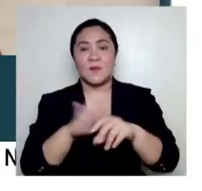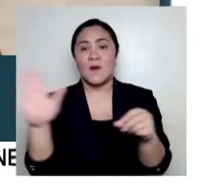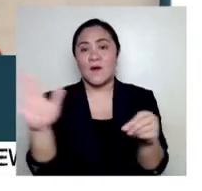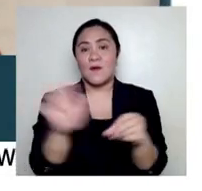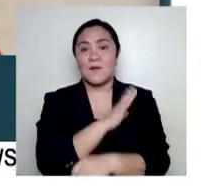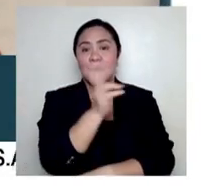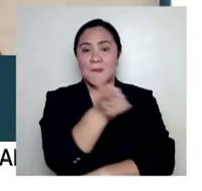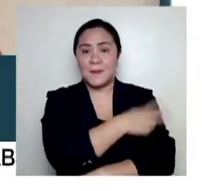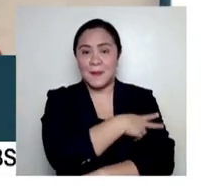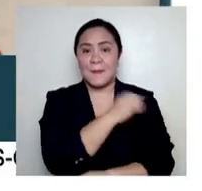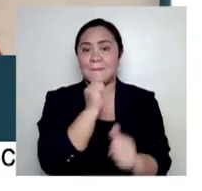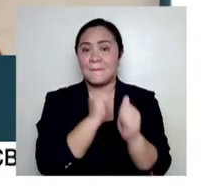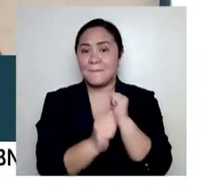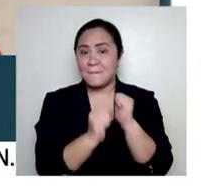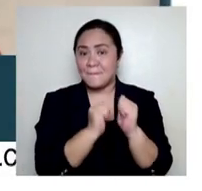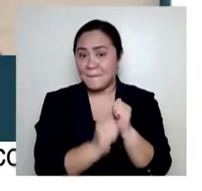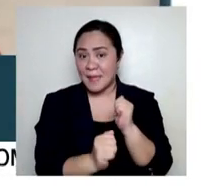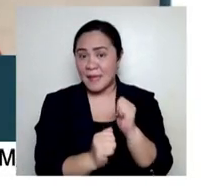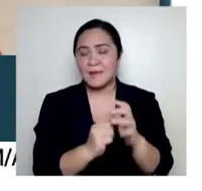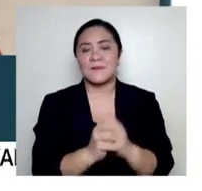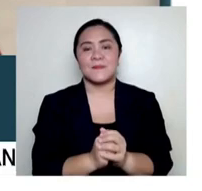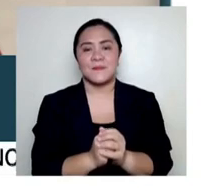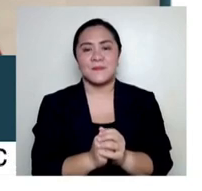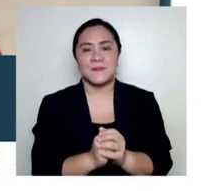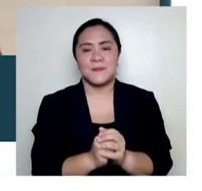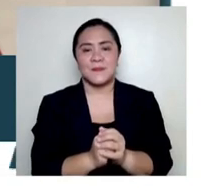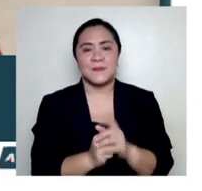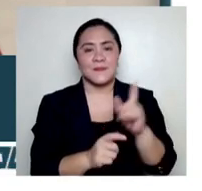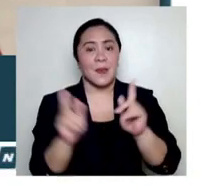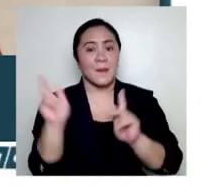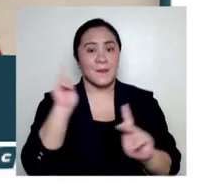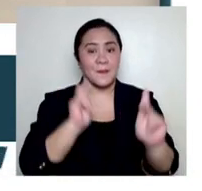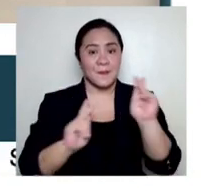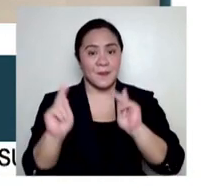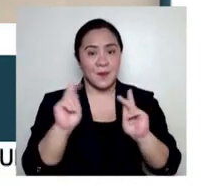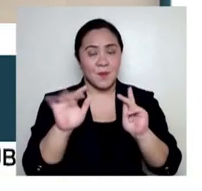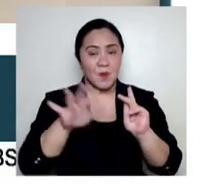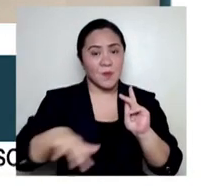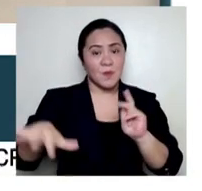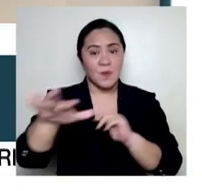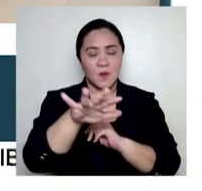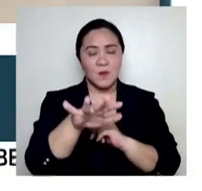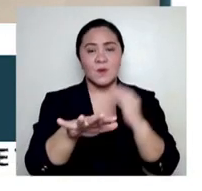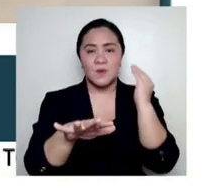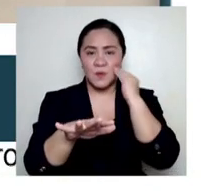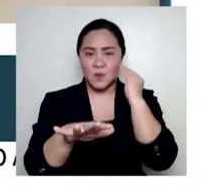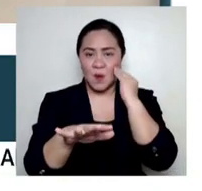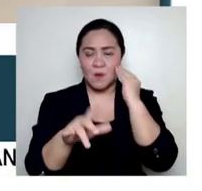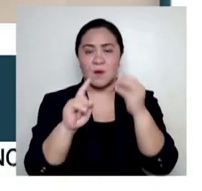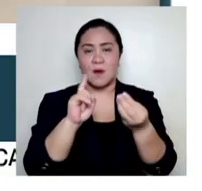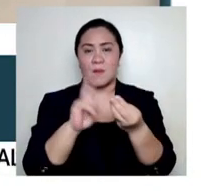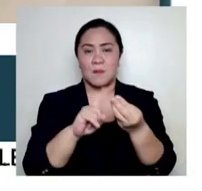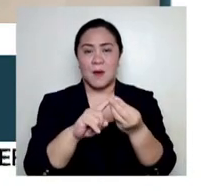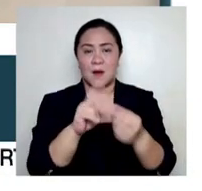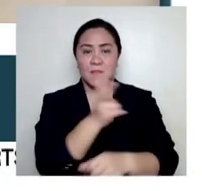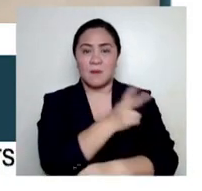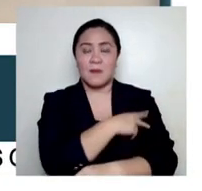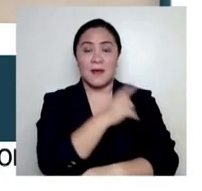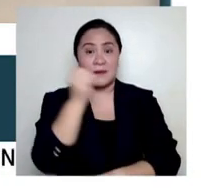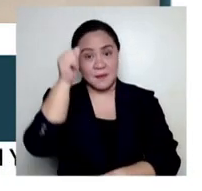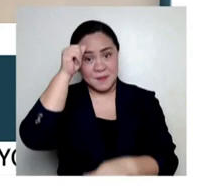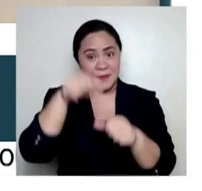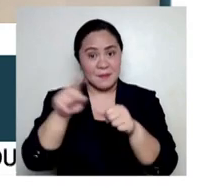means. But we know also that people are, you know, everything regarding vaccination is voluntary. Our